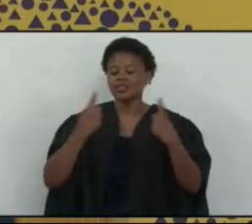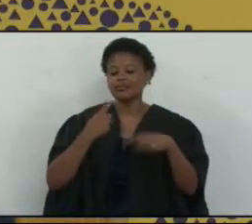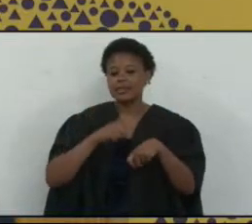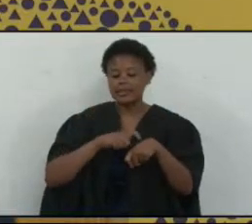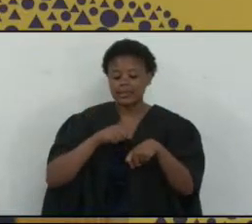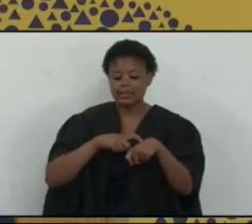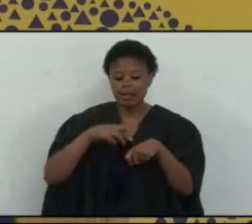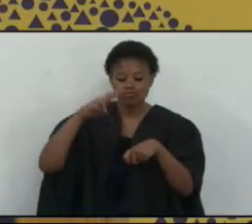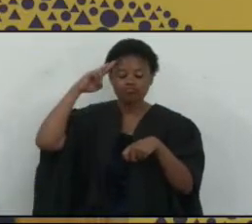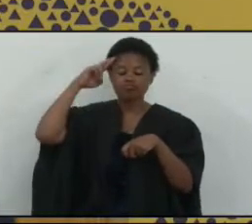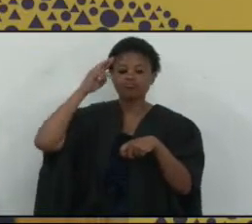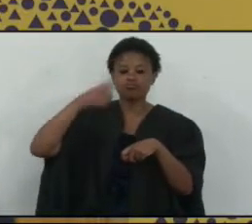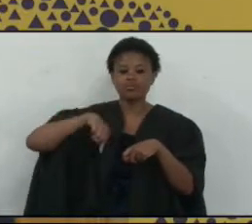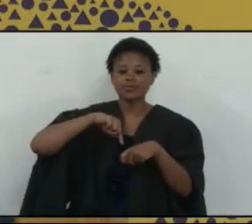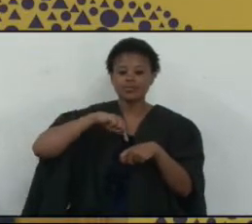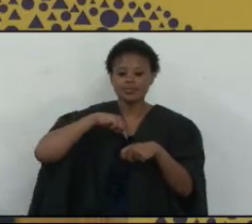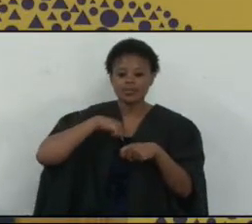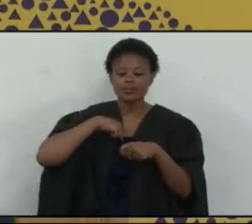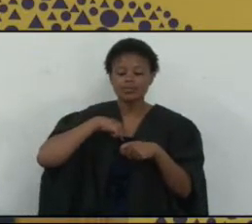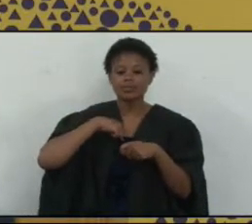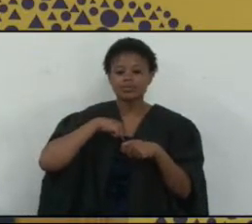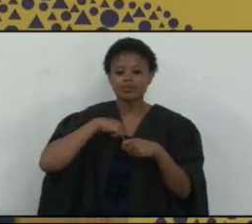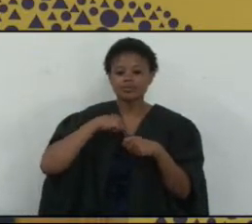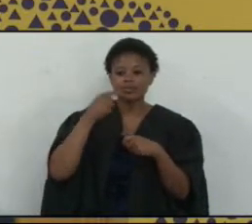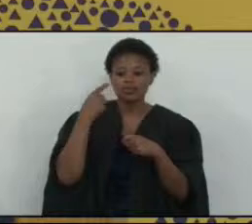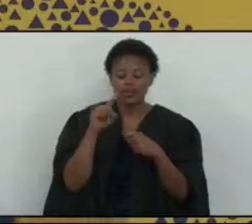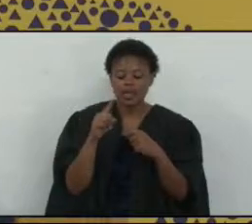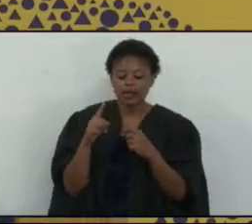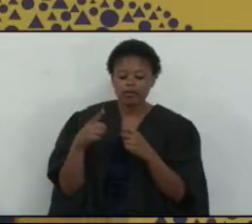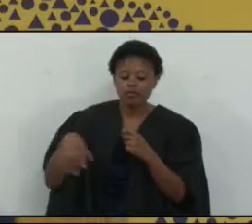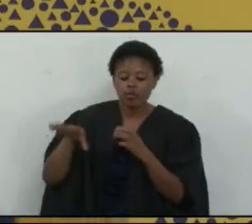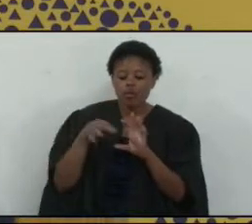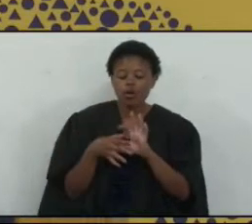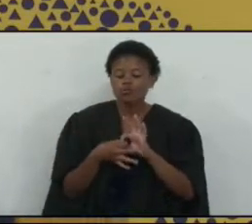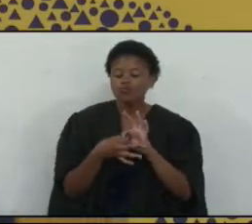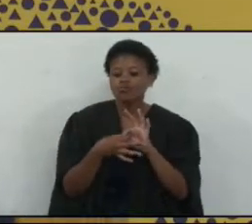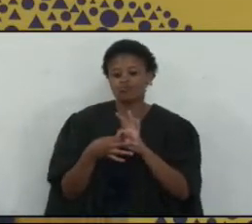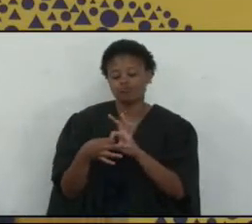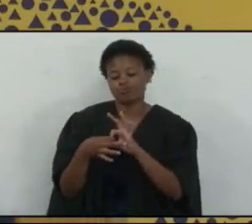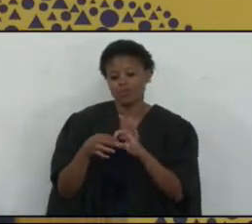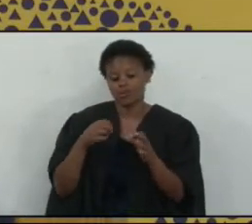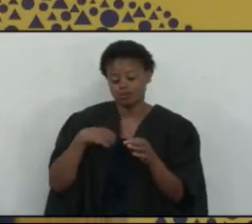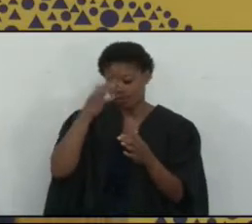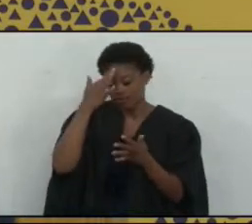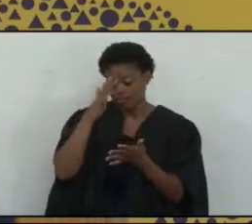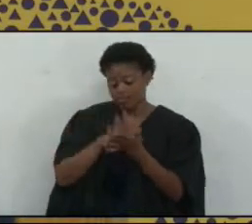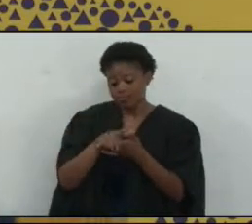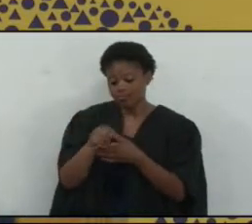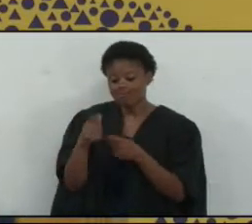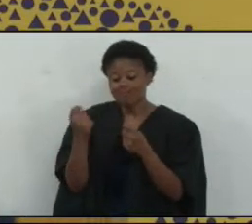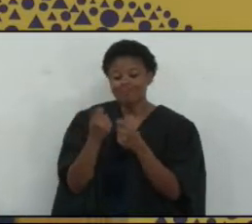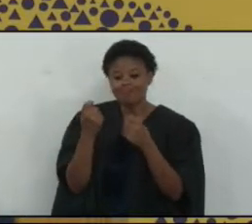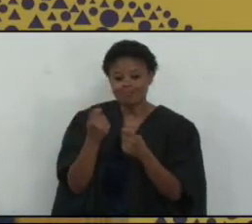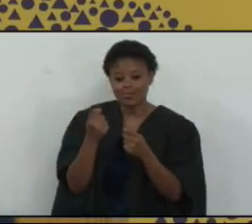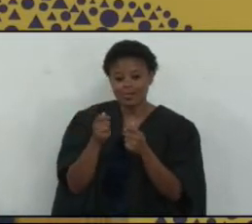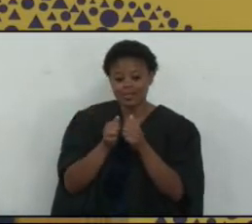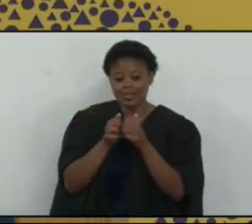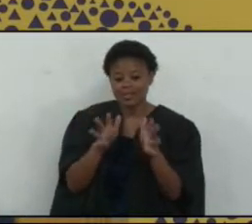us of the simple joy of being together. I trust that the celebrations that started